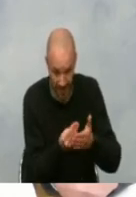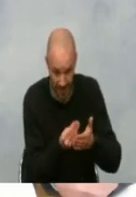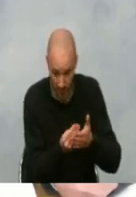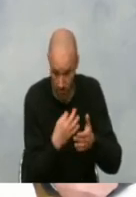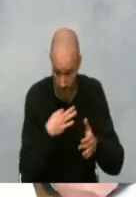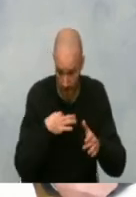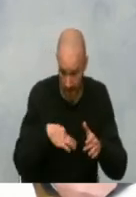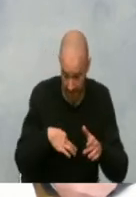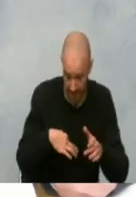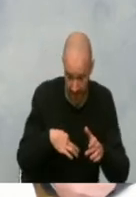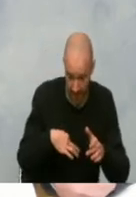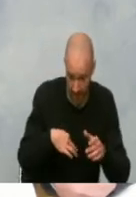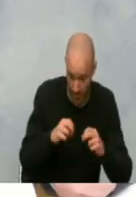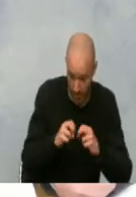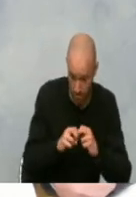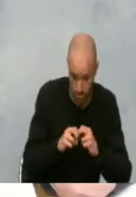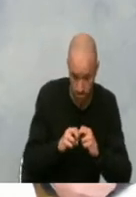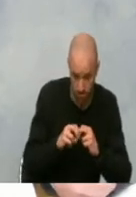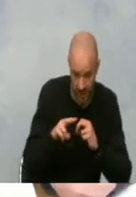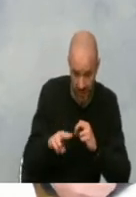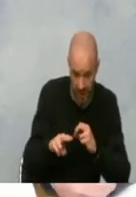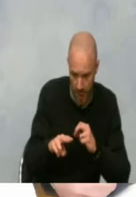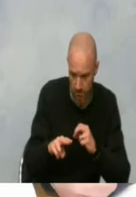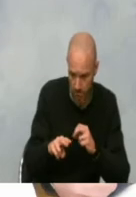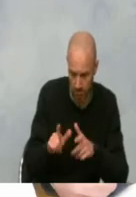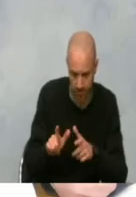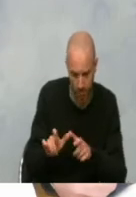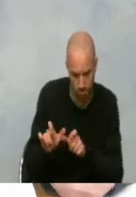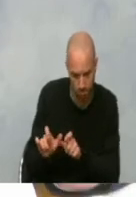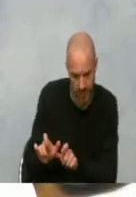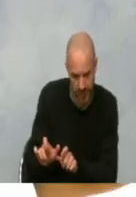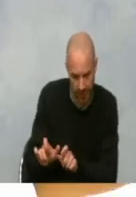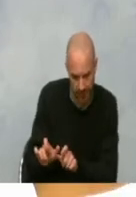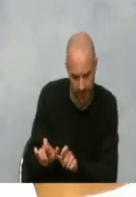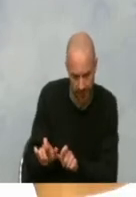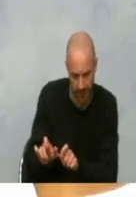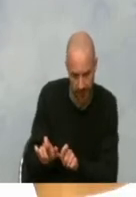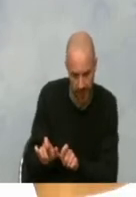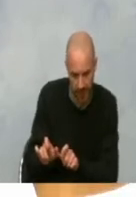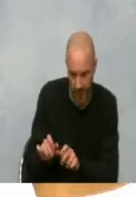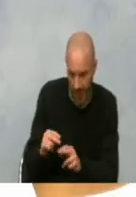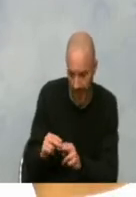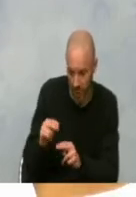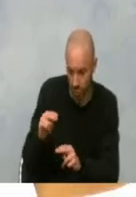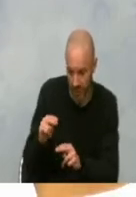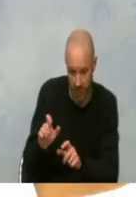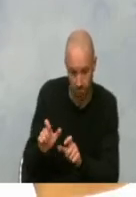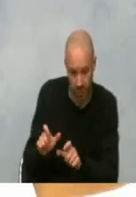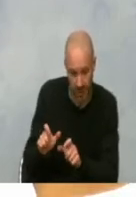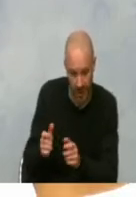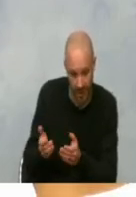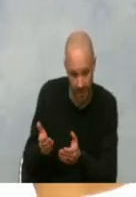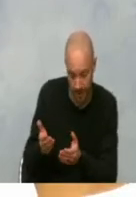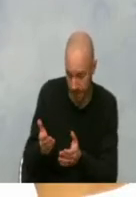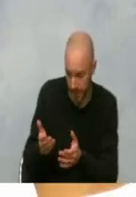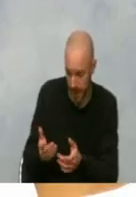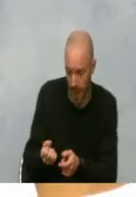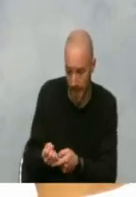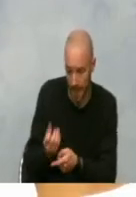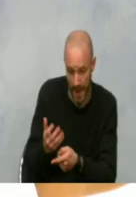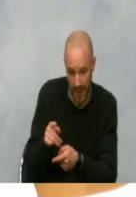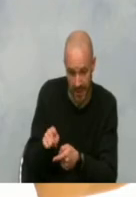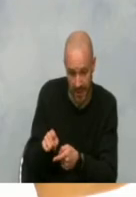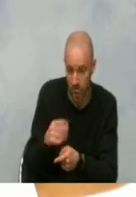and transferred to reserves. And the increase in the council's reserves balance can be used to support our